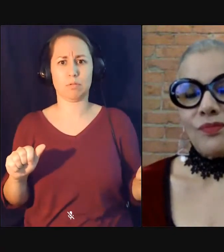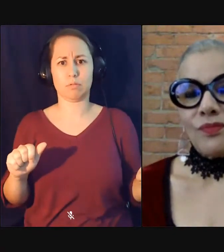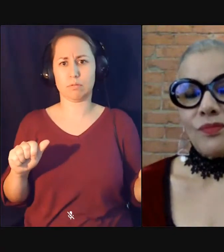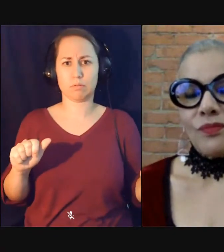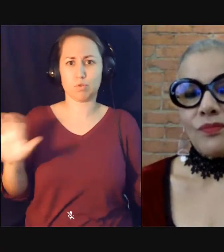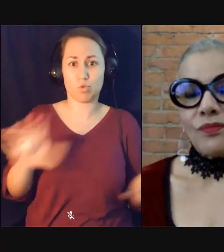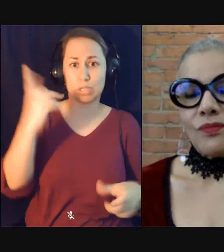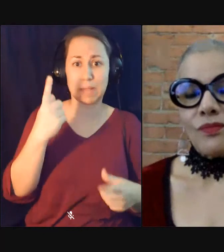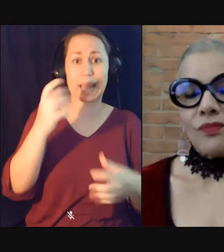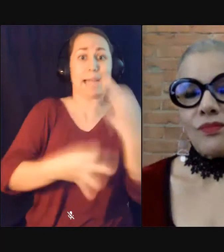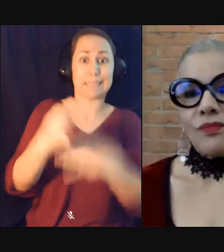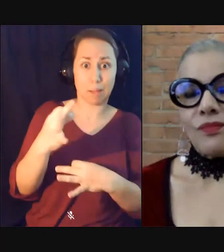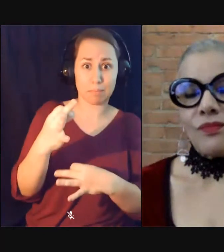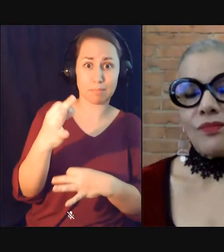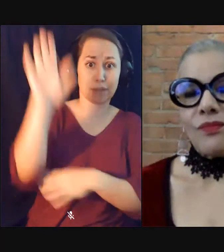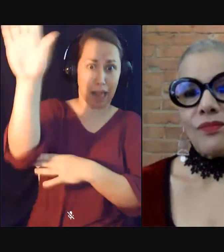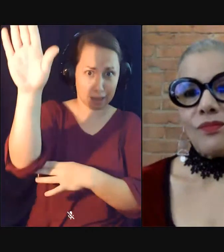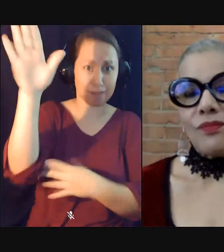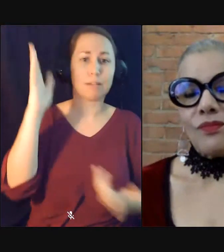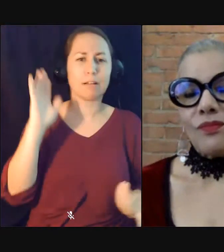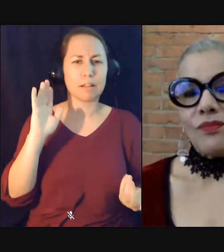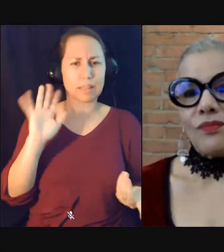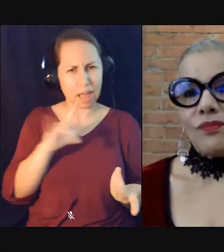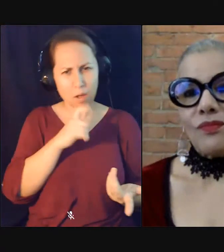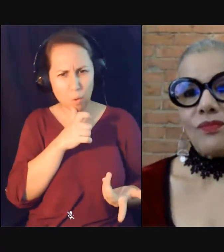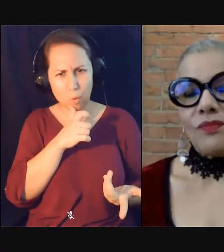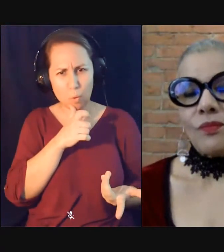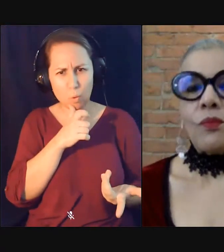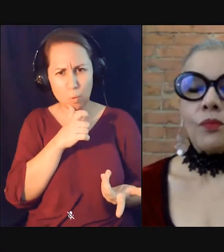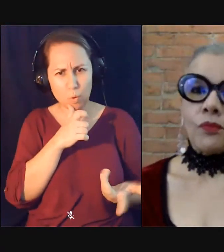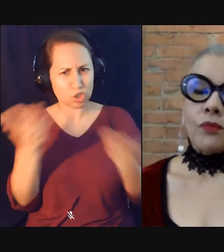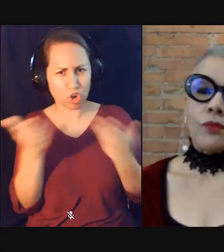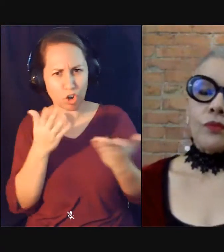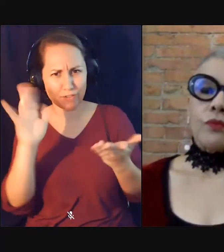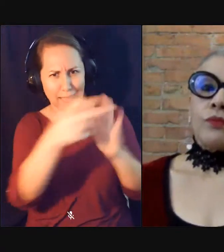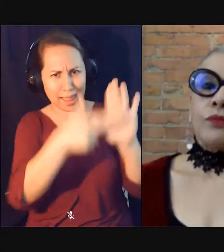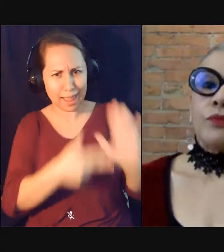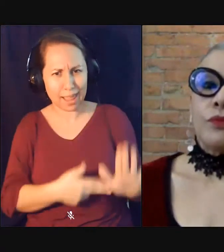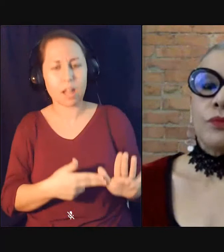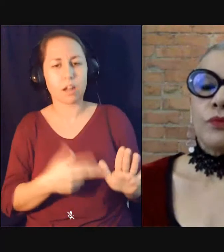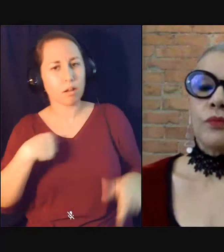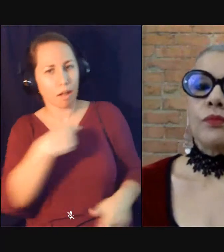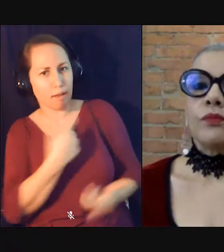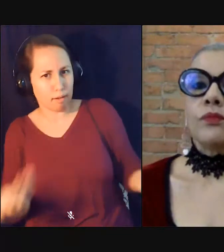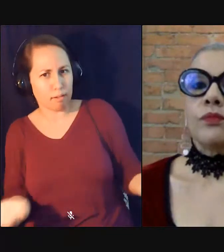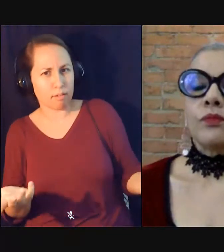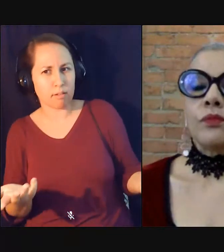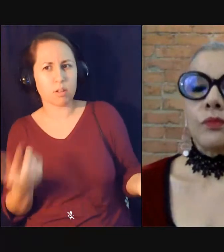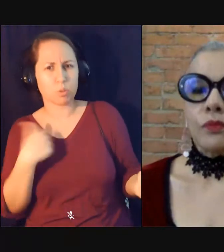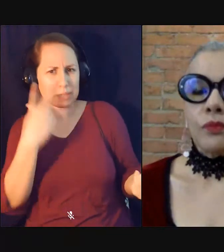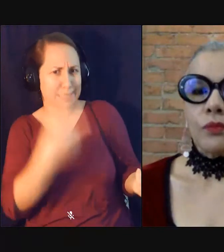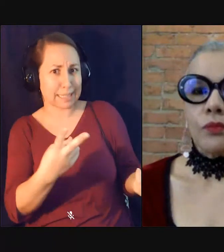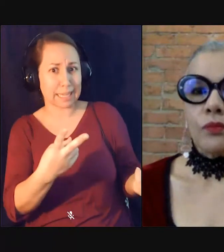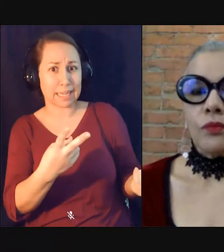who does this serve? Cui bono, right? And so we've seen all this weird,